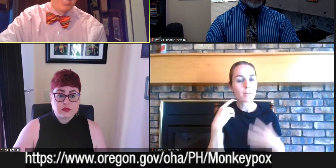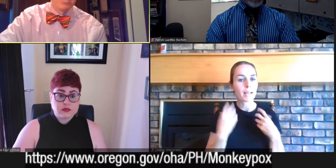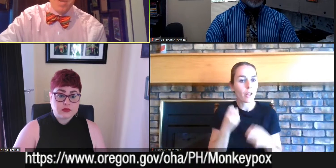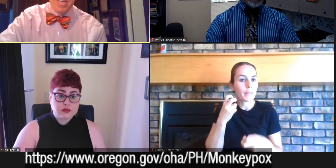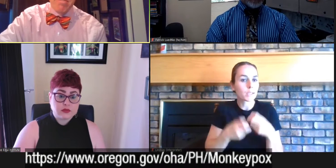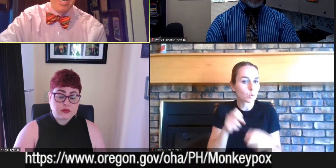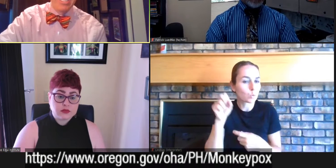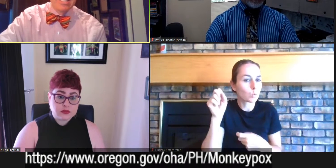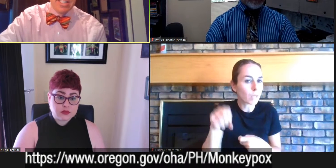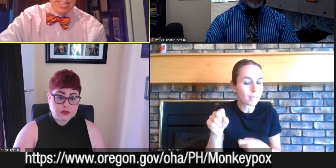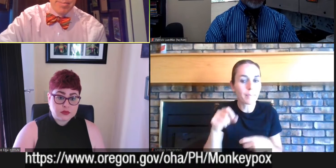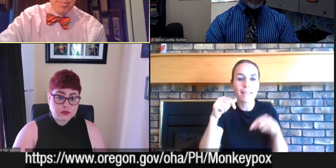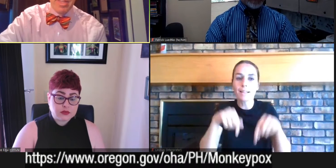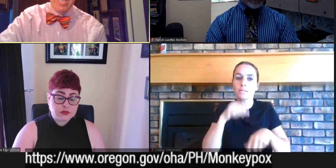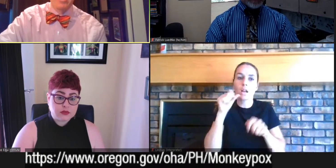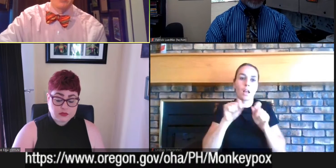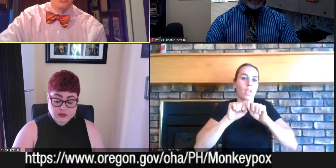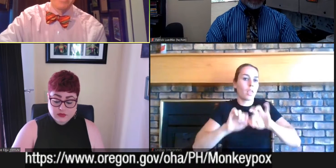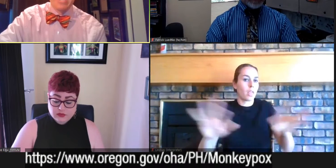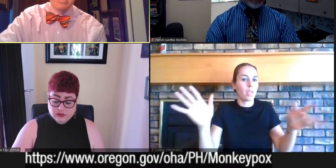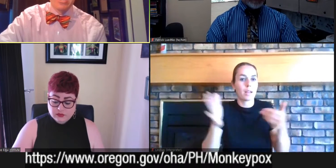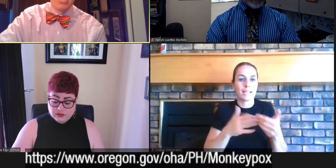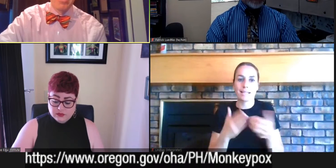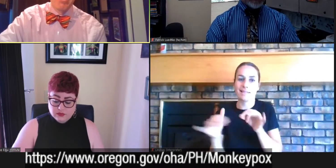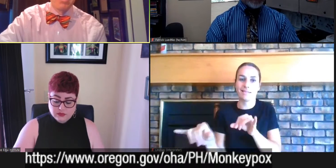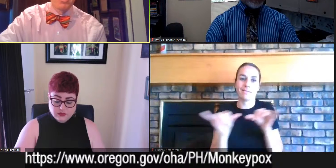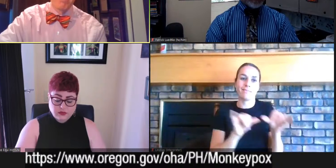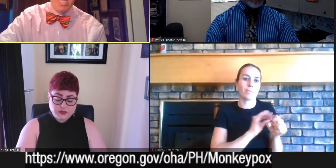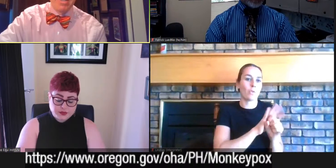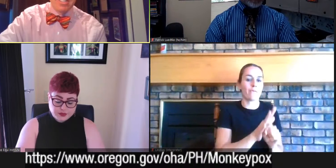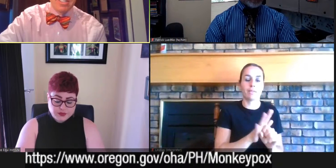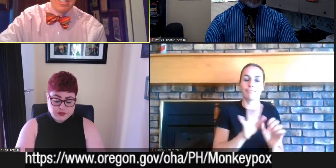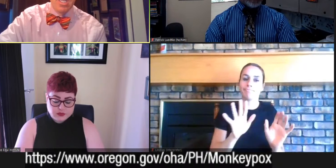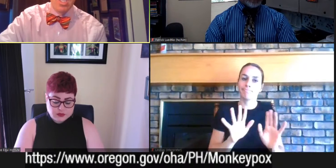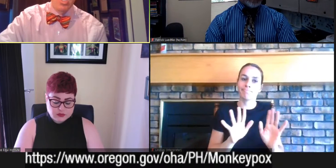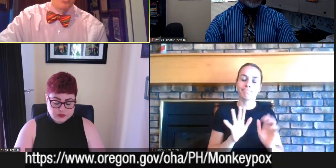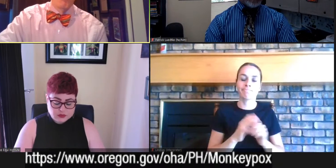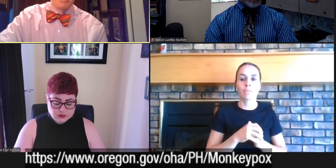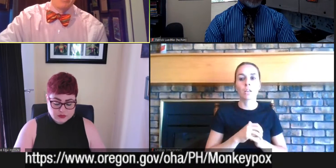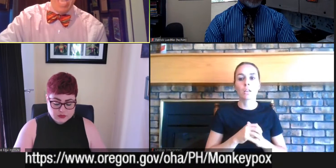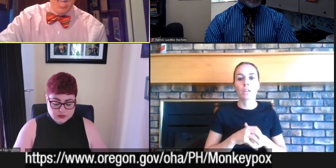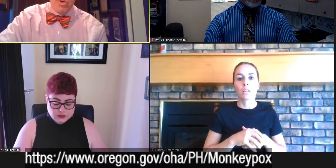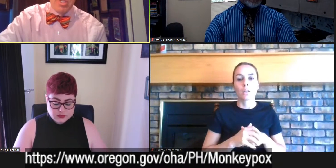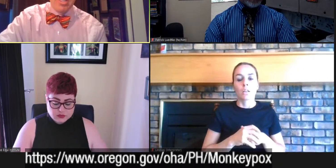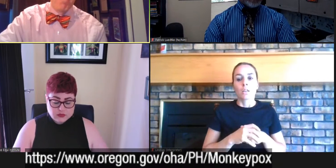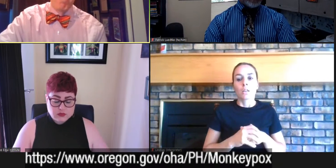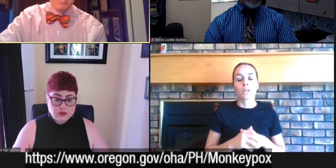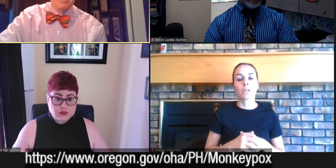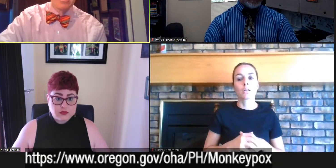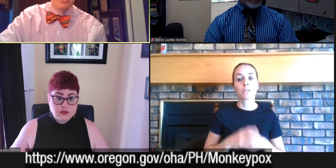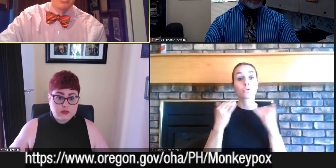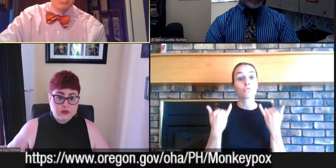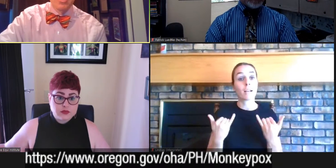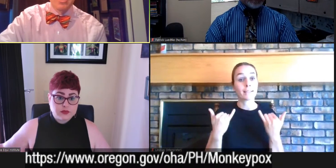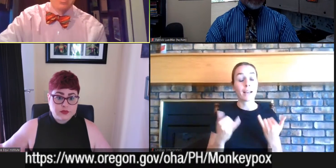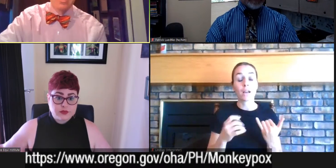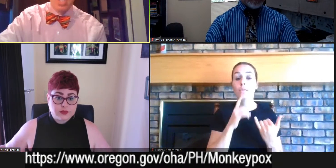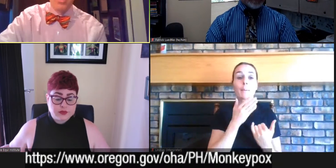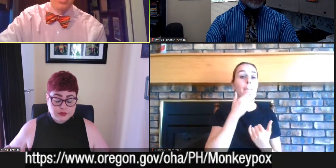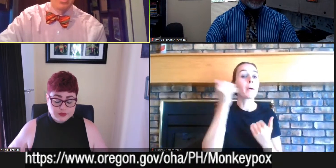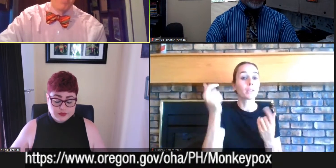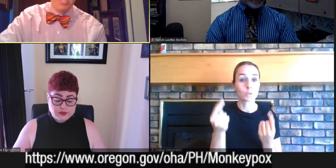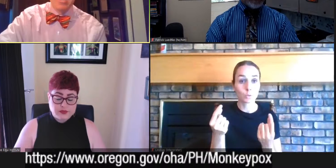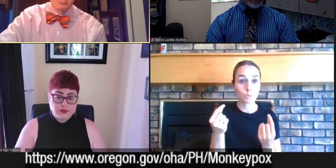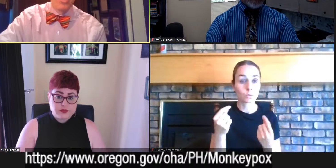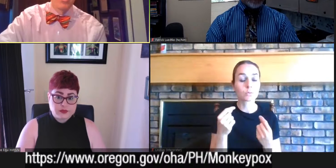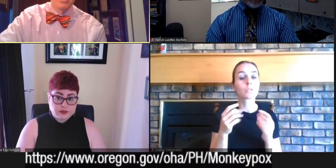does not spread very easily like COVID-19 or other respiratory viruses. Right now, the best thing you can do is to